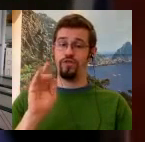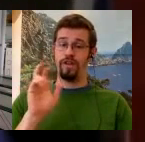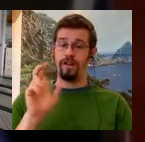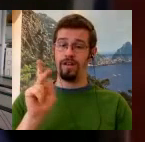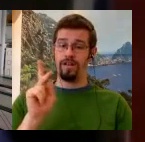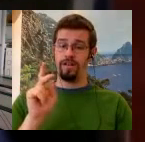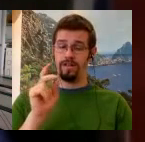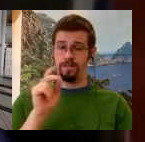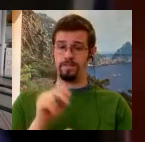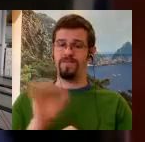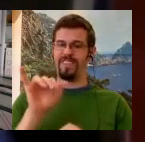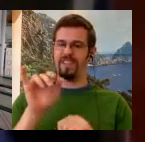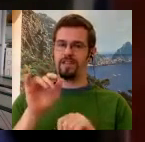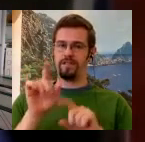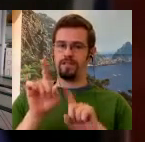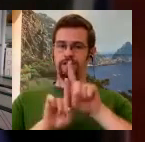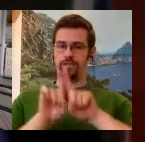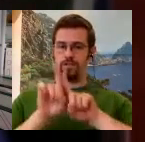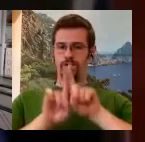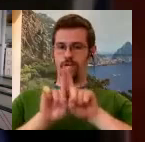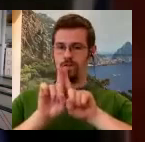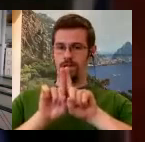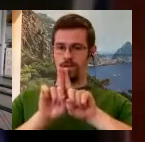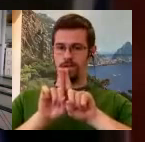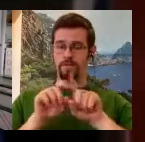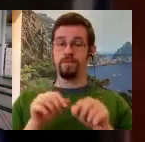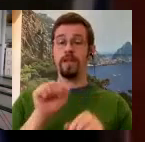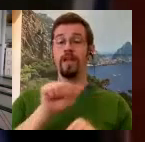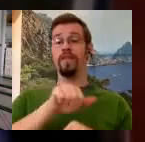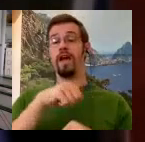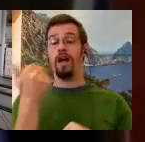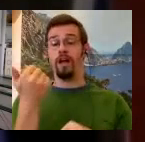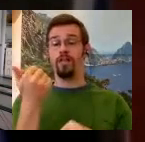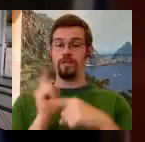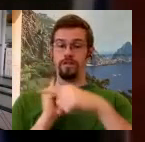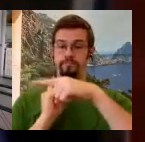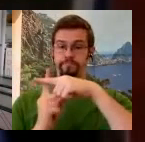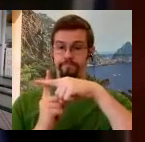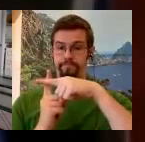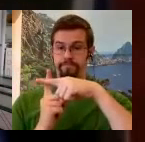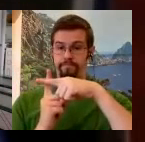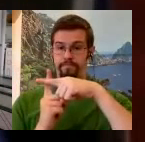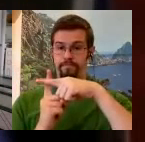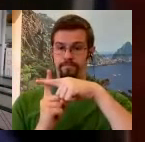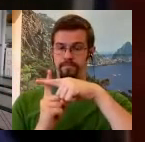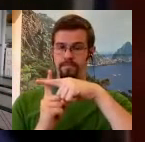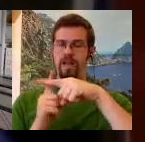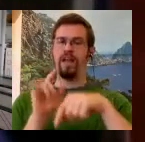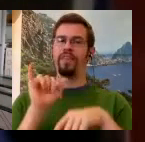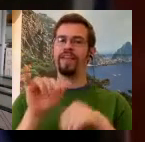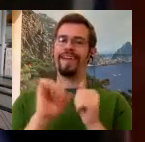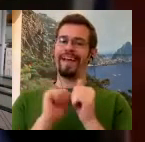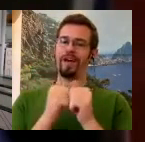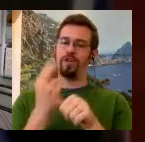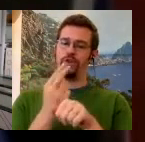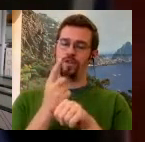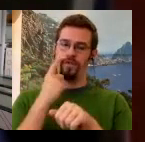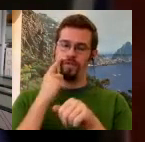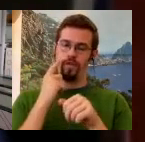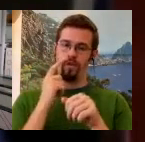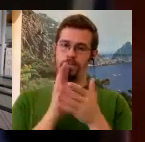the asterisk on the keyboard. The other is the plus symbol. They're used in how we describe these patterns, where an asterisk